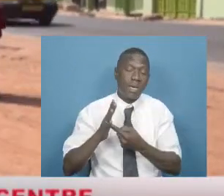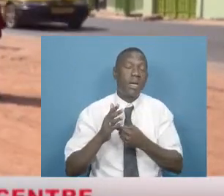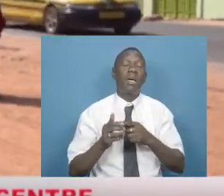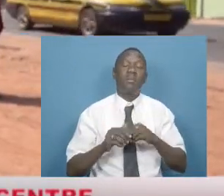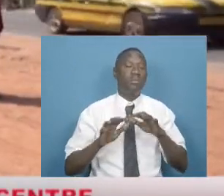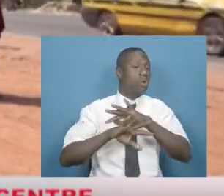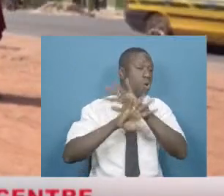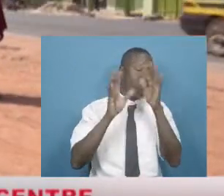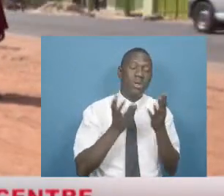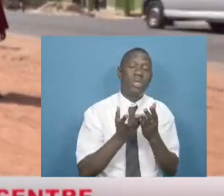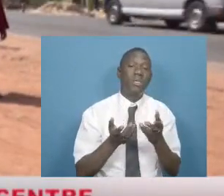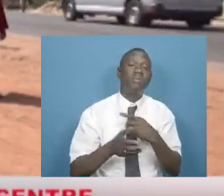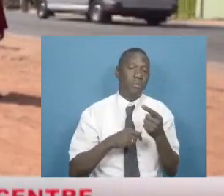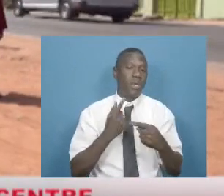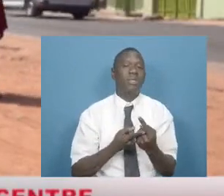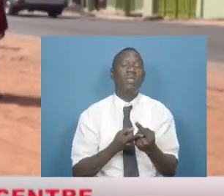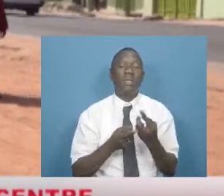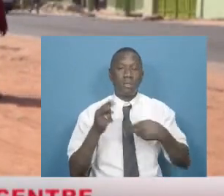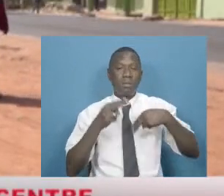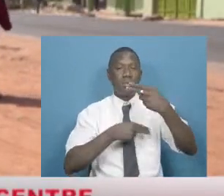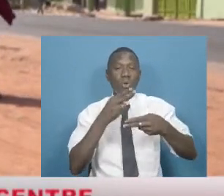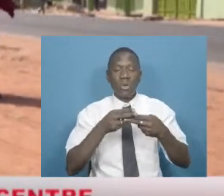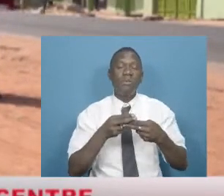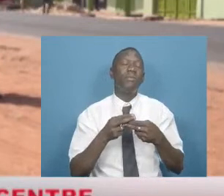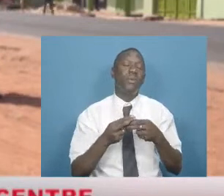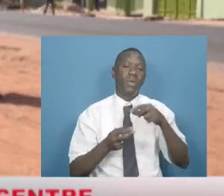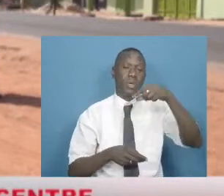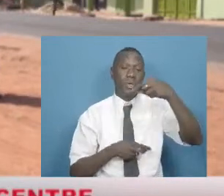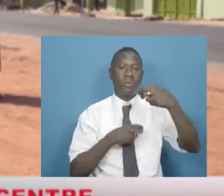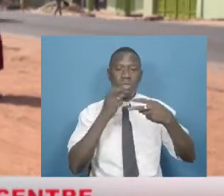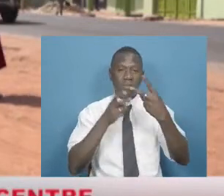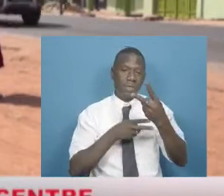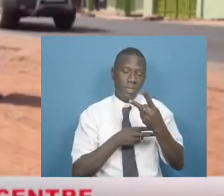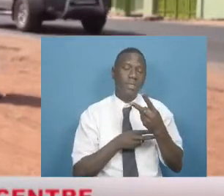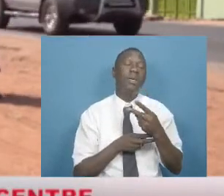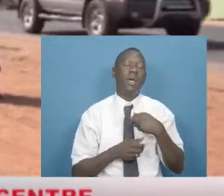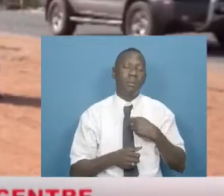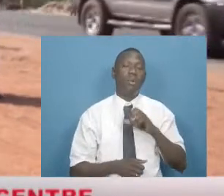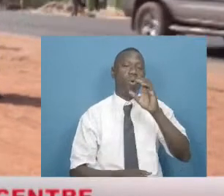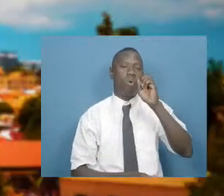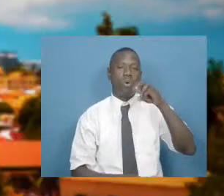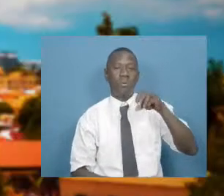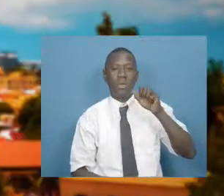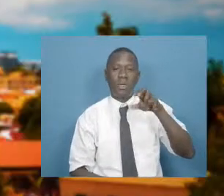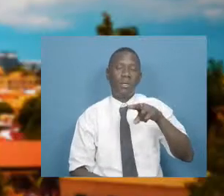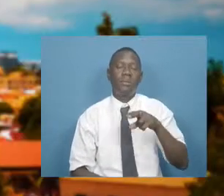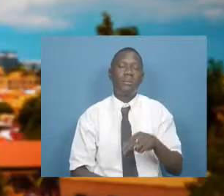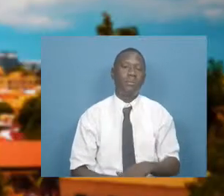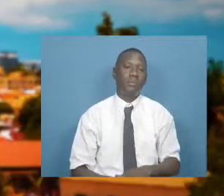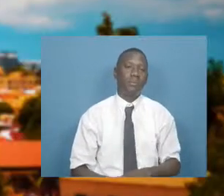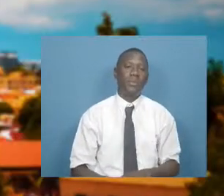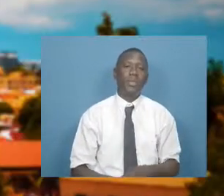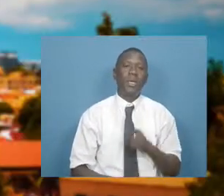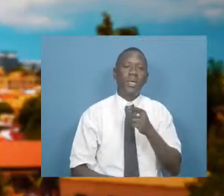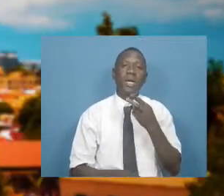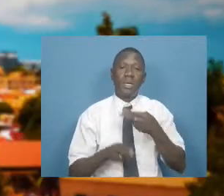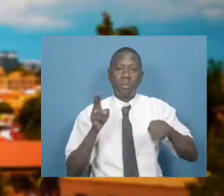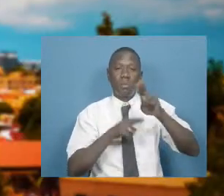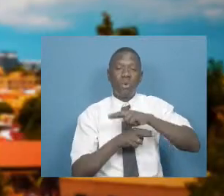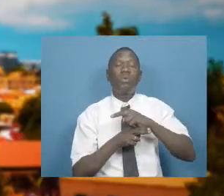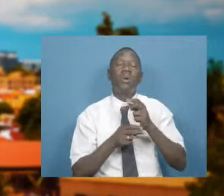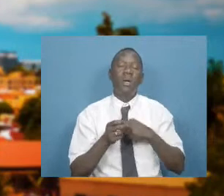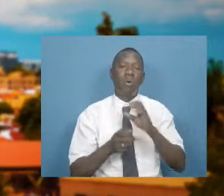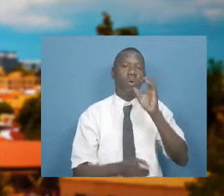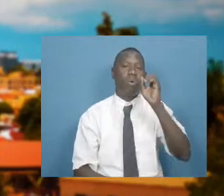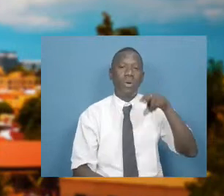of the facility. Reporting for QTV News, I am Omar P. Jallo. Well, that report by Omar P. Jallo